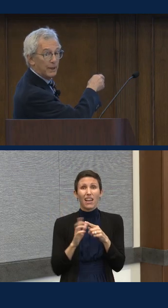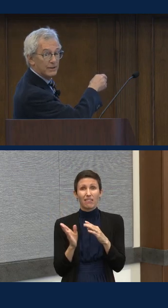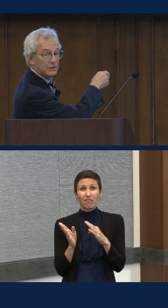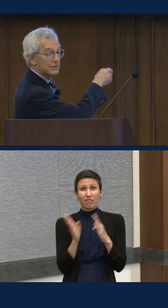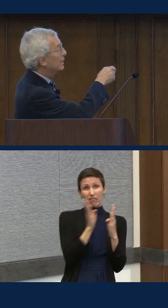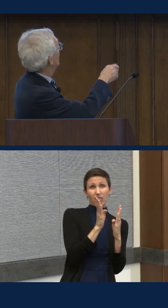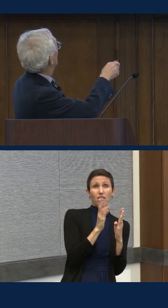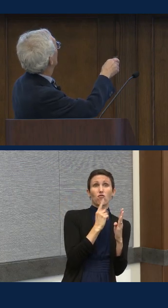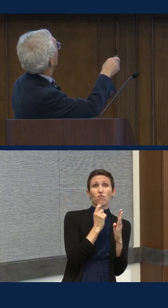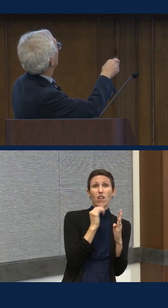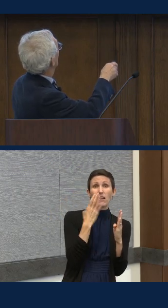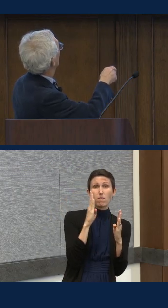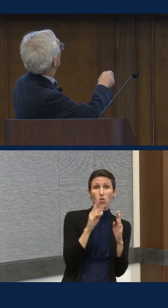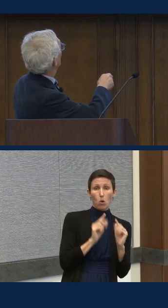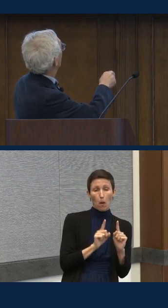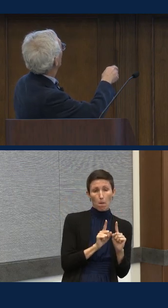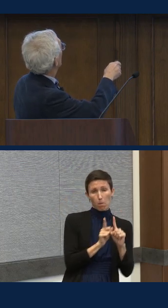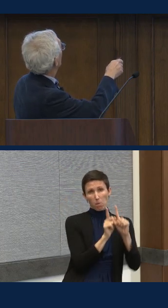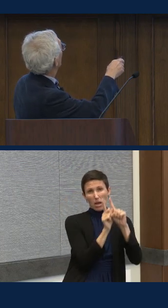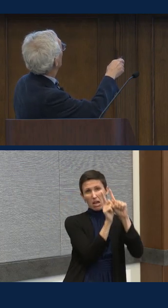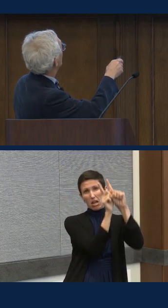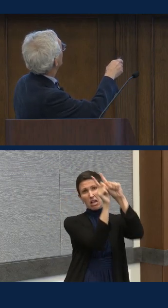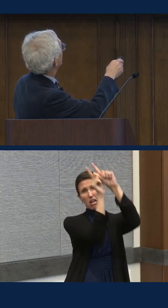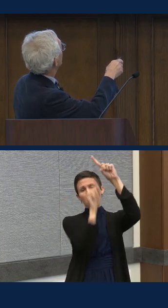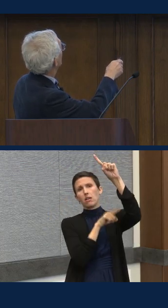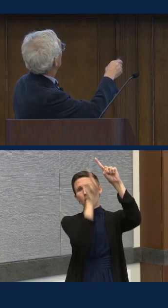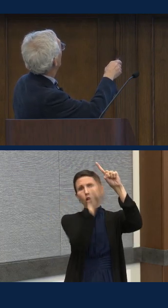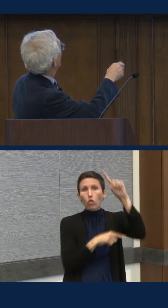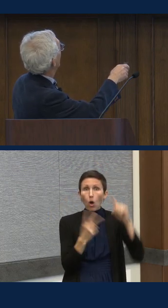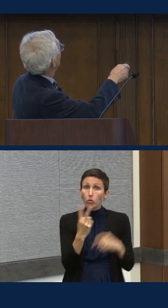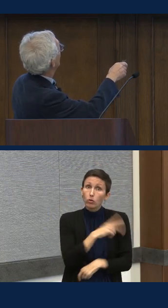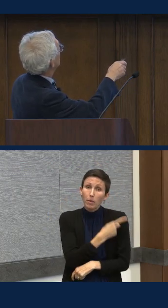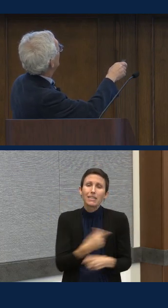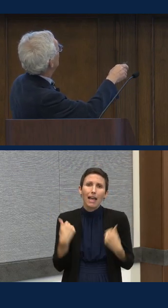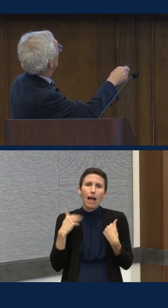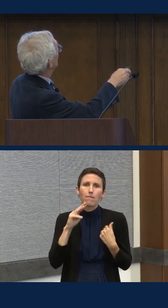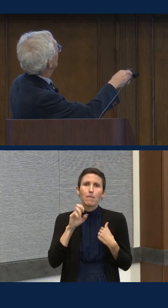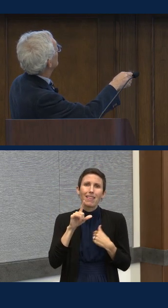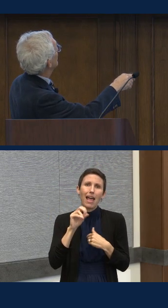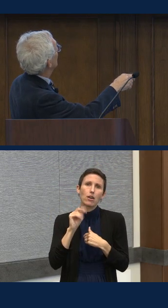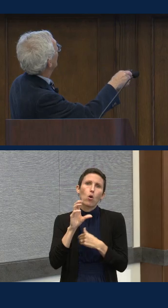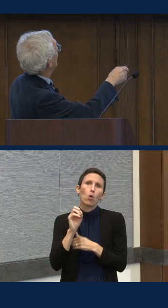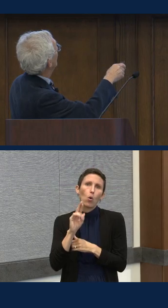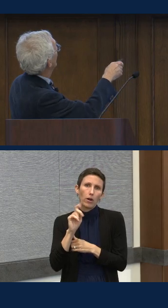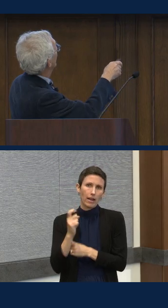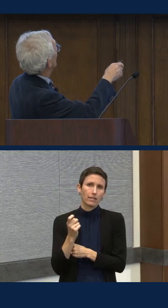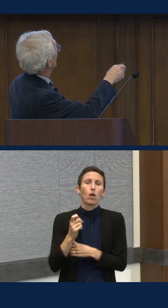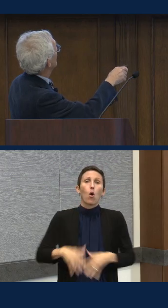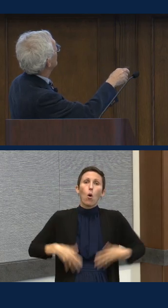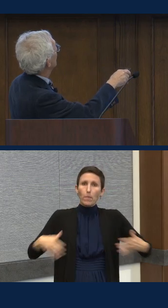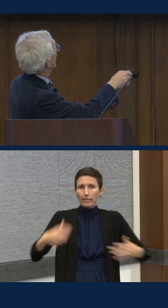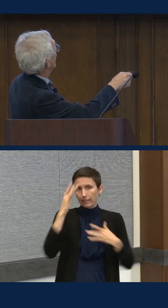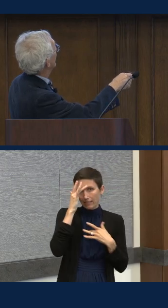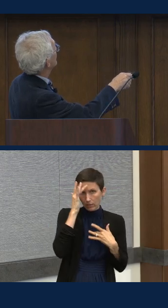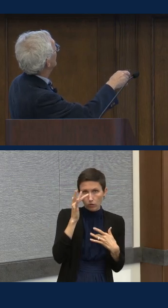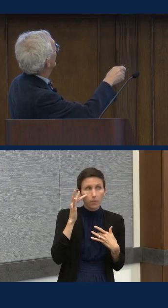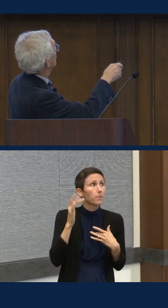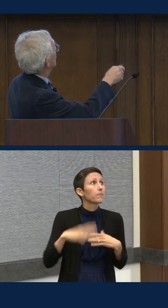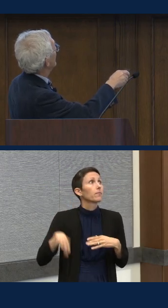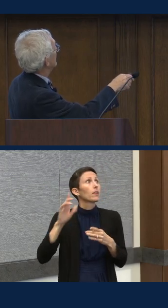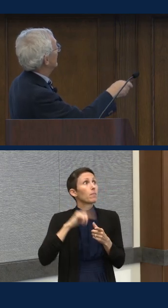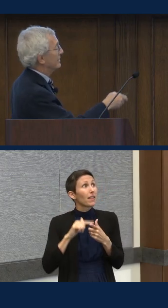of 2 patients with melanocortin obesity syndrome. And then treatment with Imcivree, an MC4